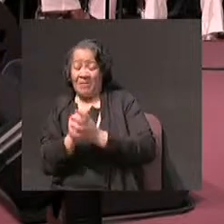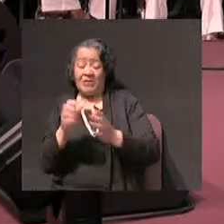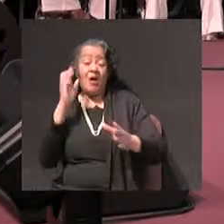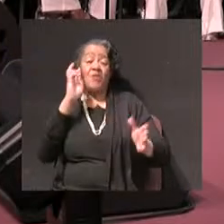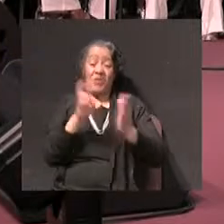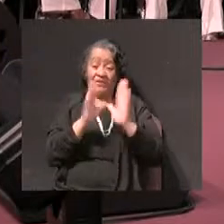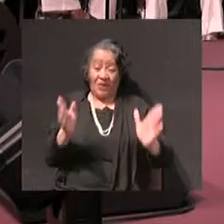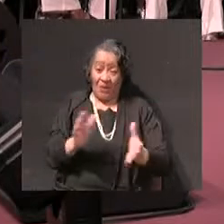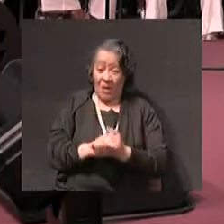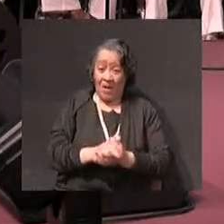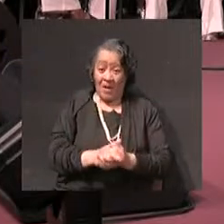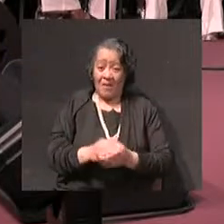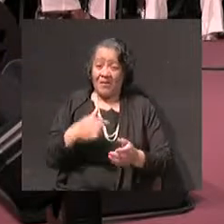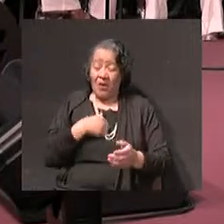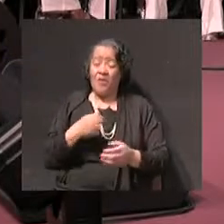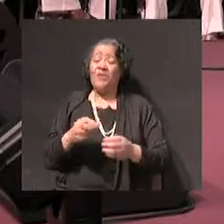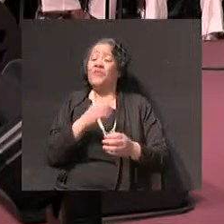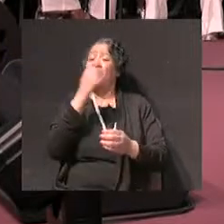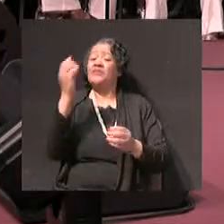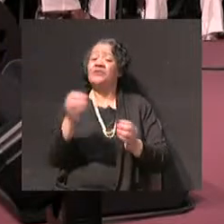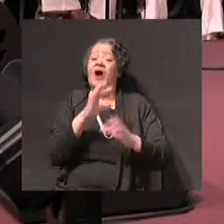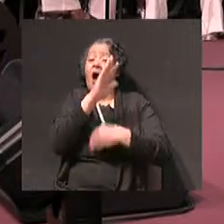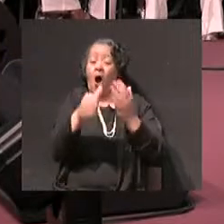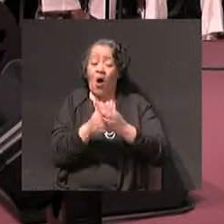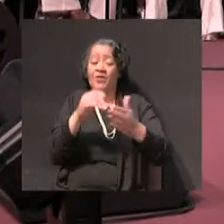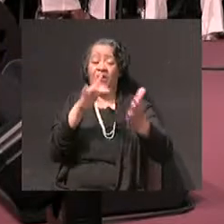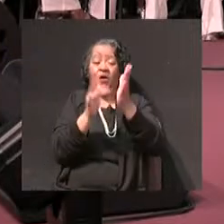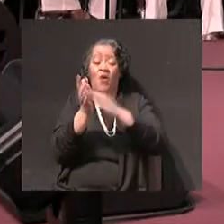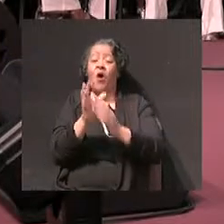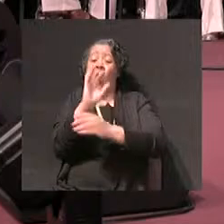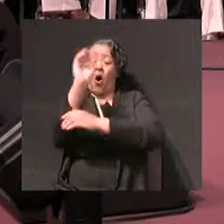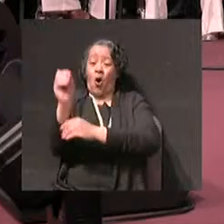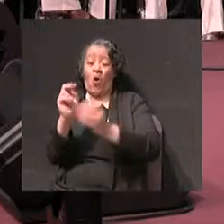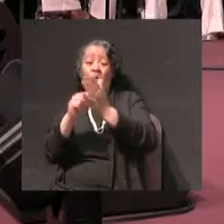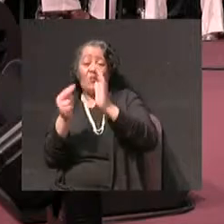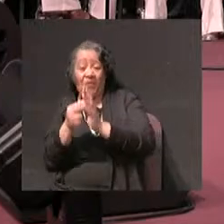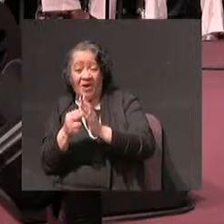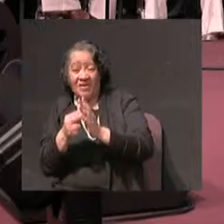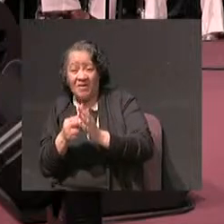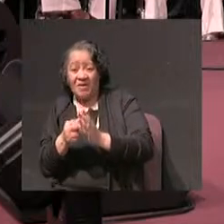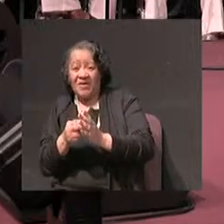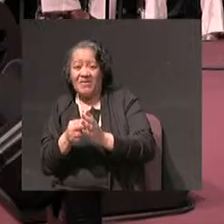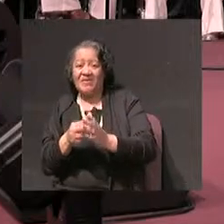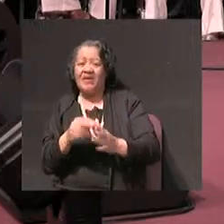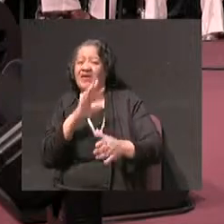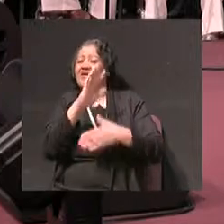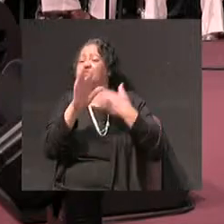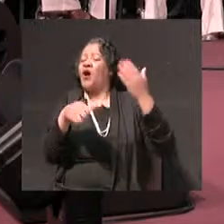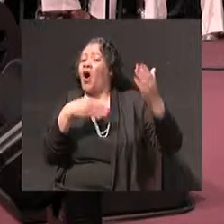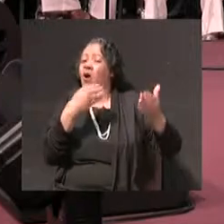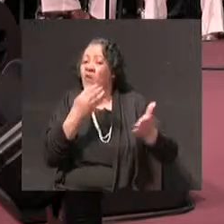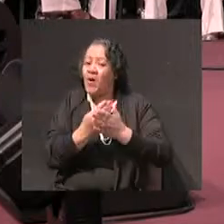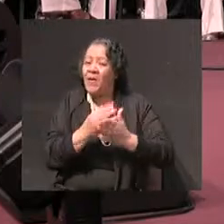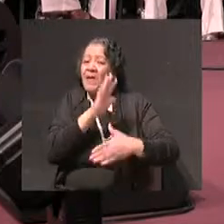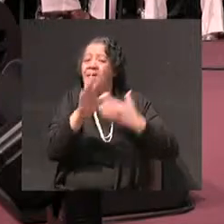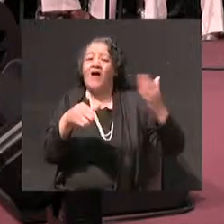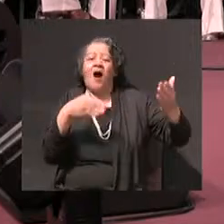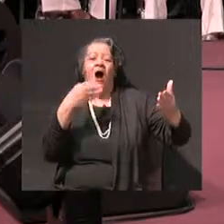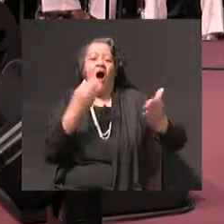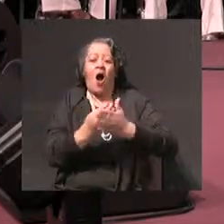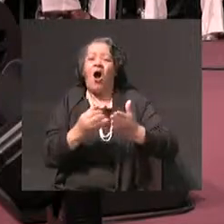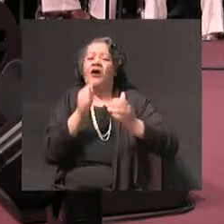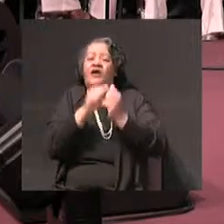witness in here? I tell you, he's all in the scriptures. O, he's Omega. He's